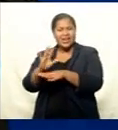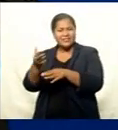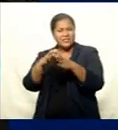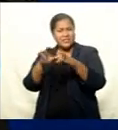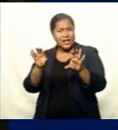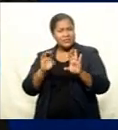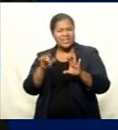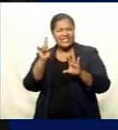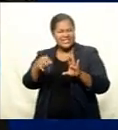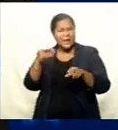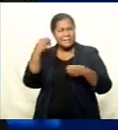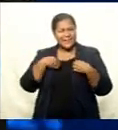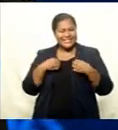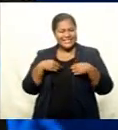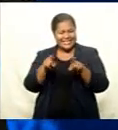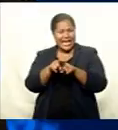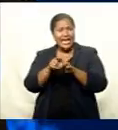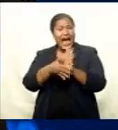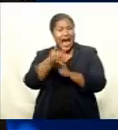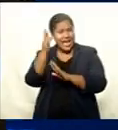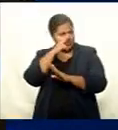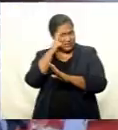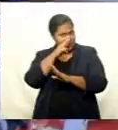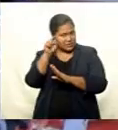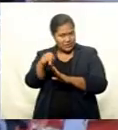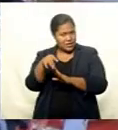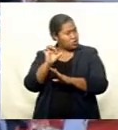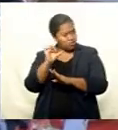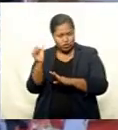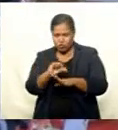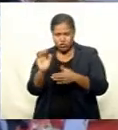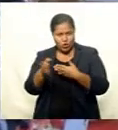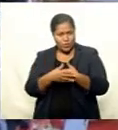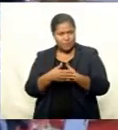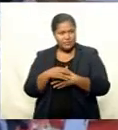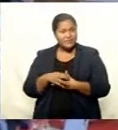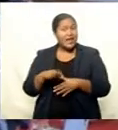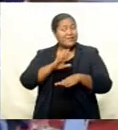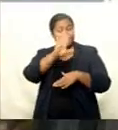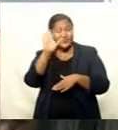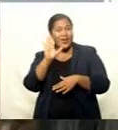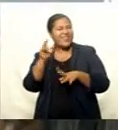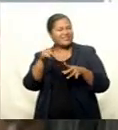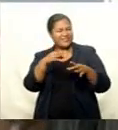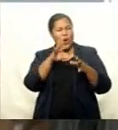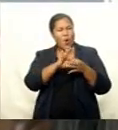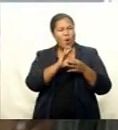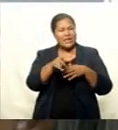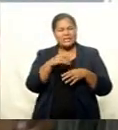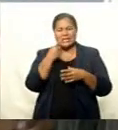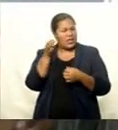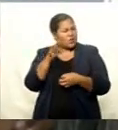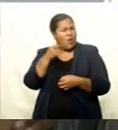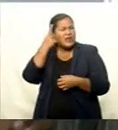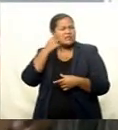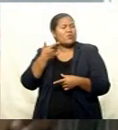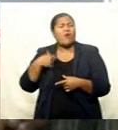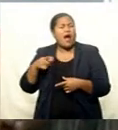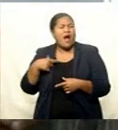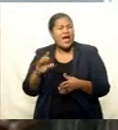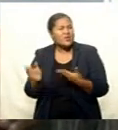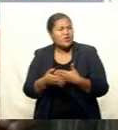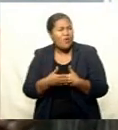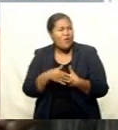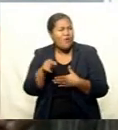is categorized as non-essential and high risk. Bulla Barbershop owner Dev Anand says they don't understand why they have to close